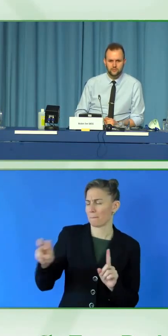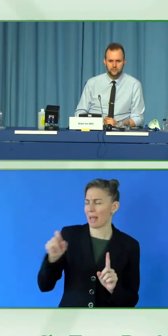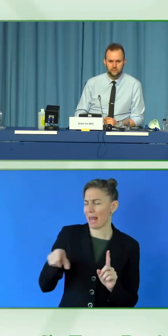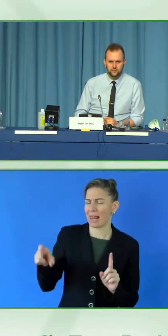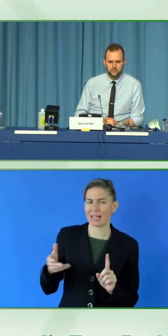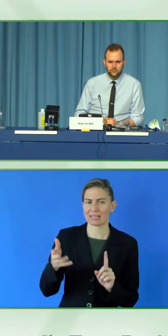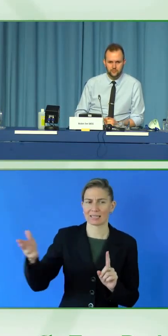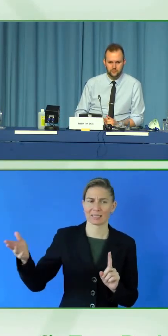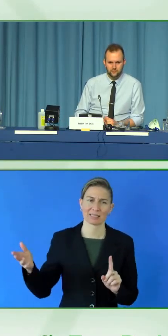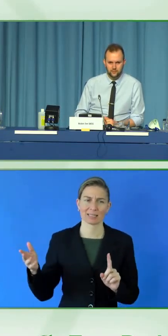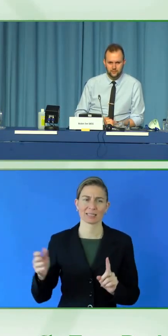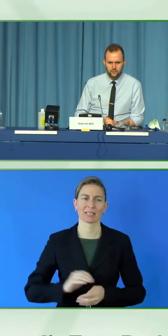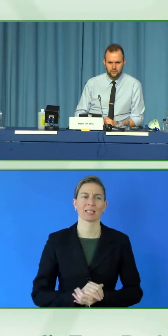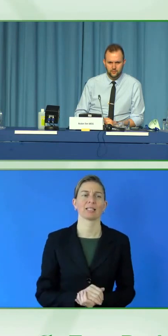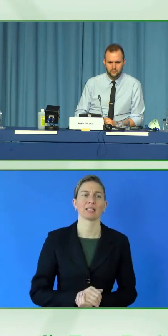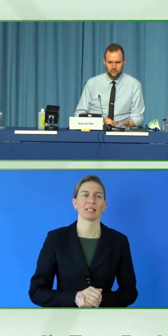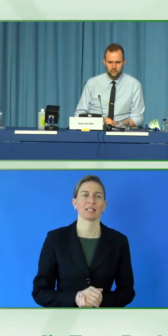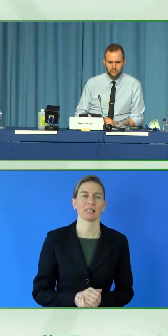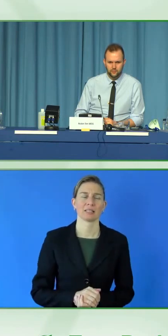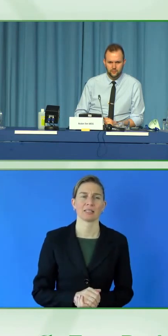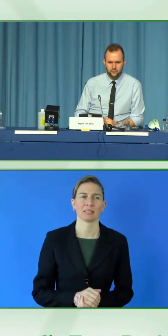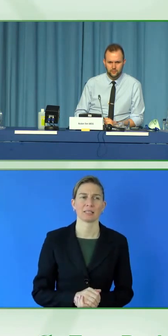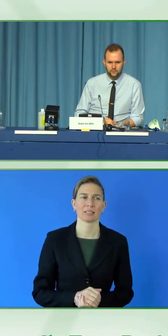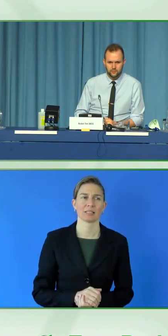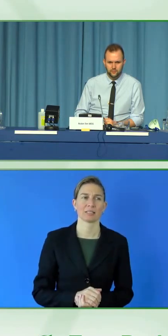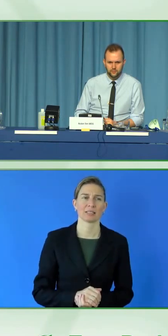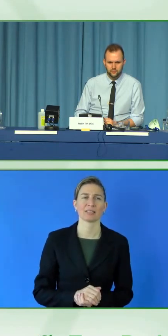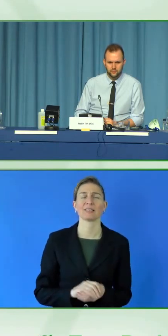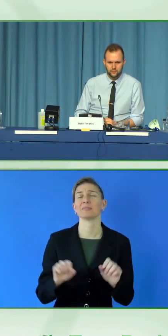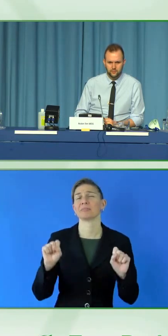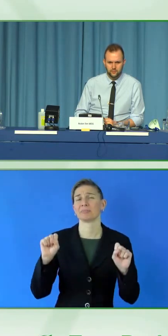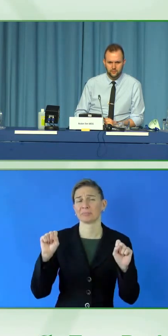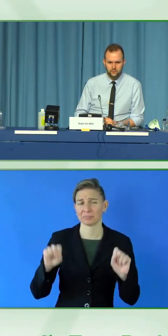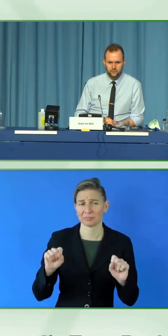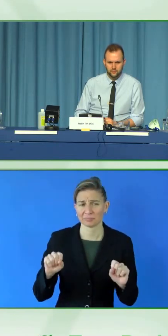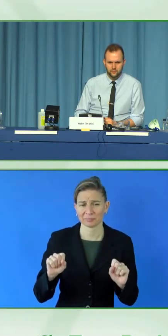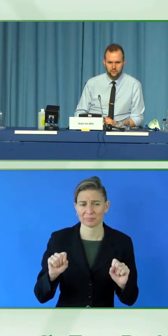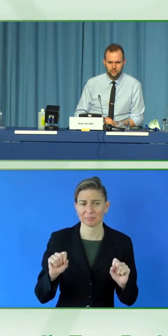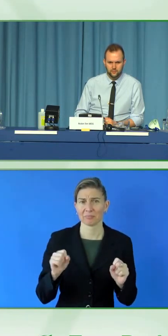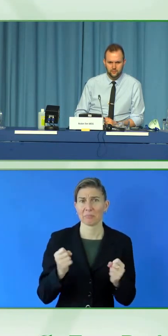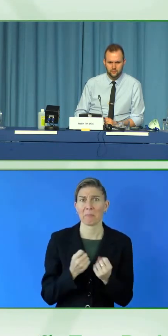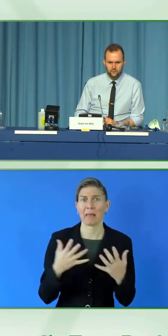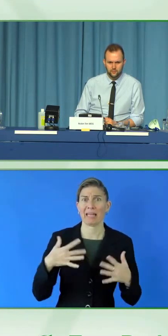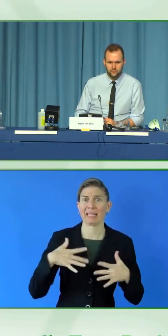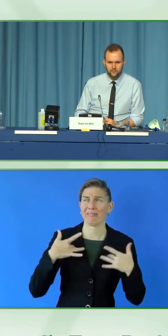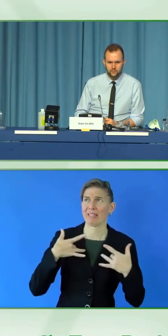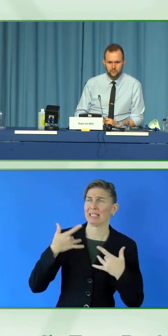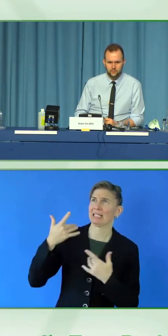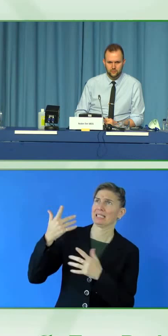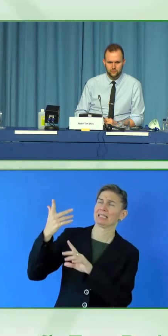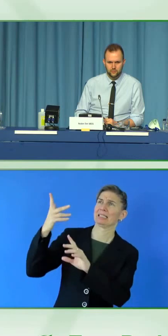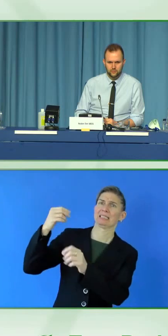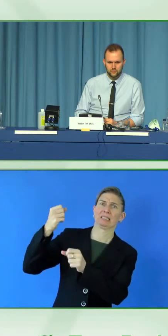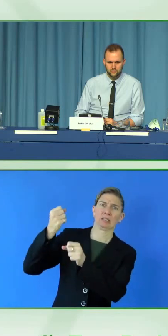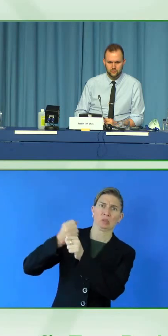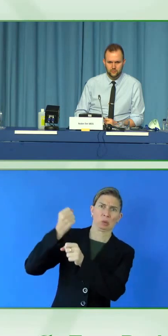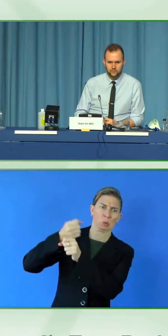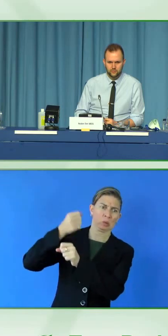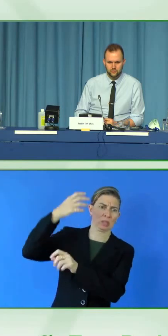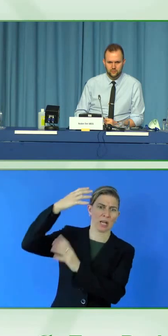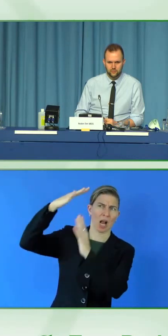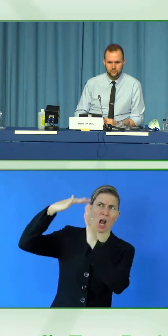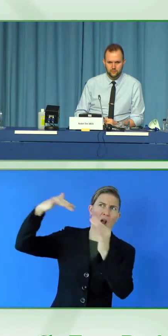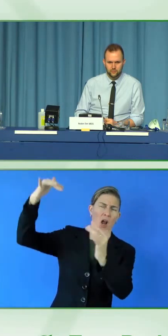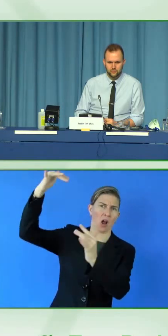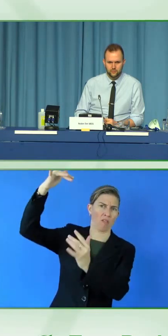a scary thing for people to get involved with, this daunting, faceless bureaucracy. But I think the reality is